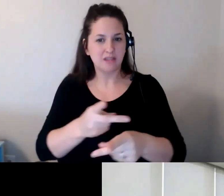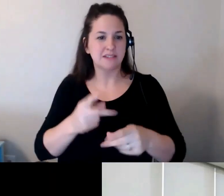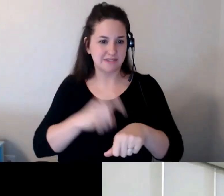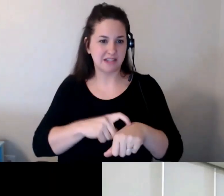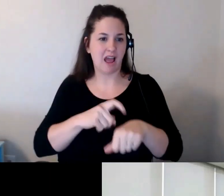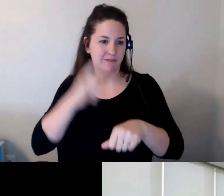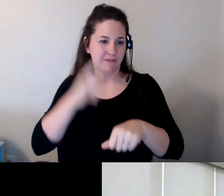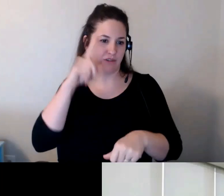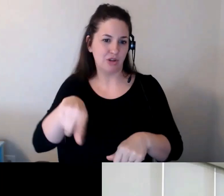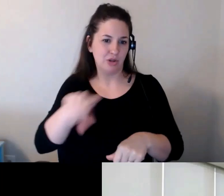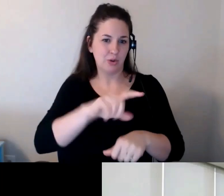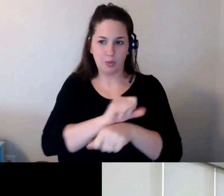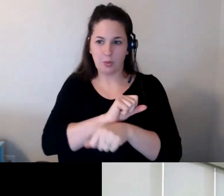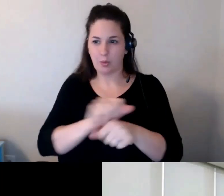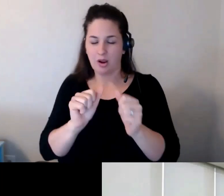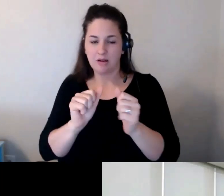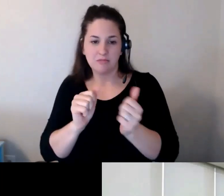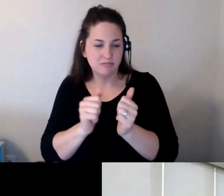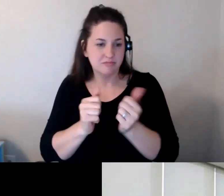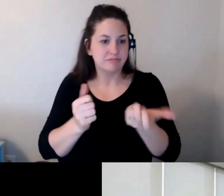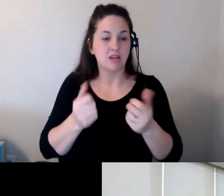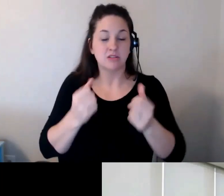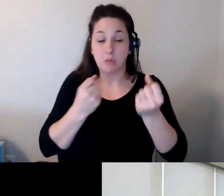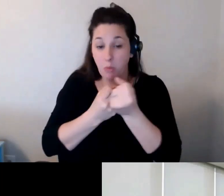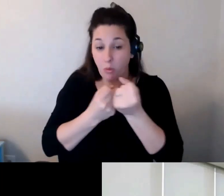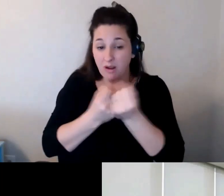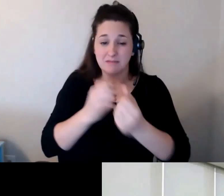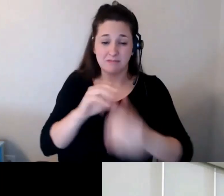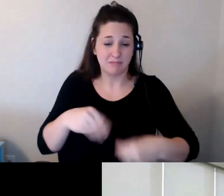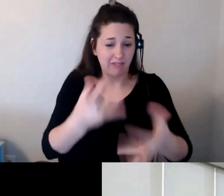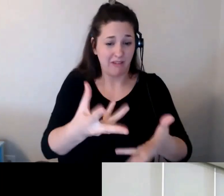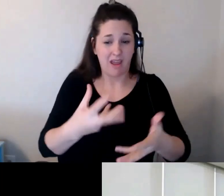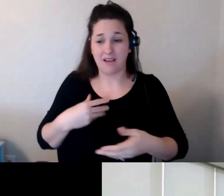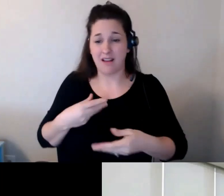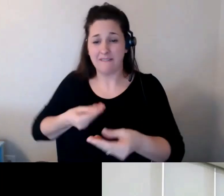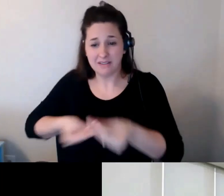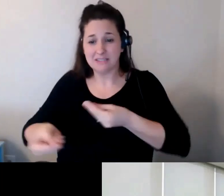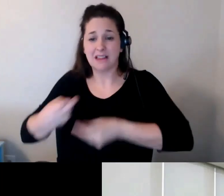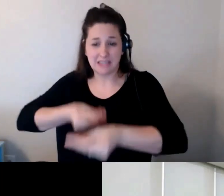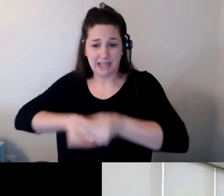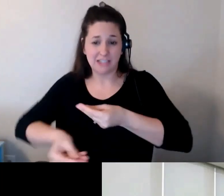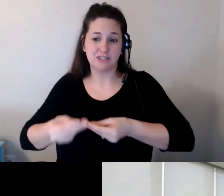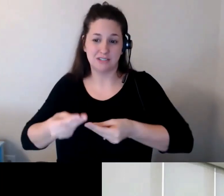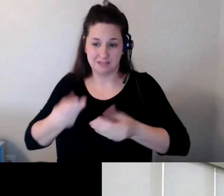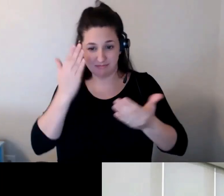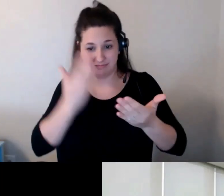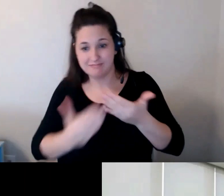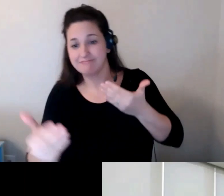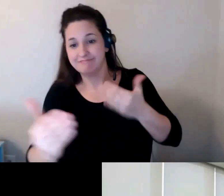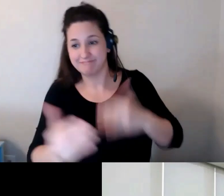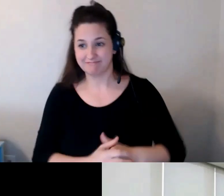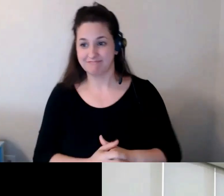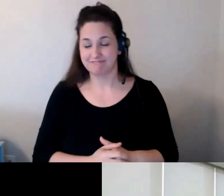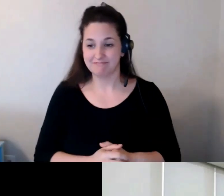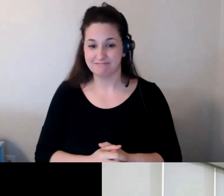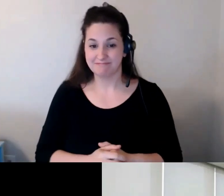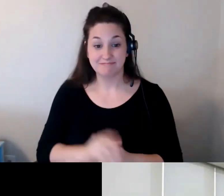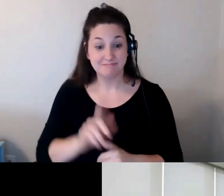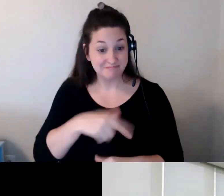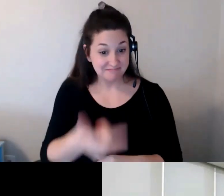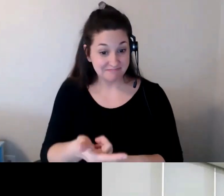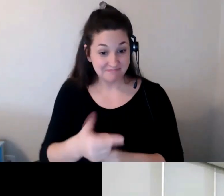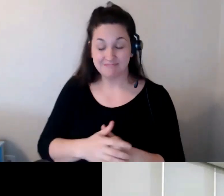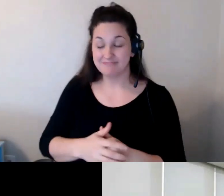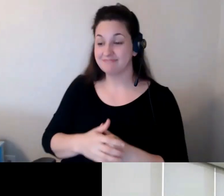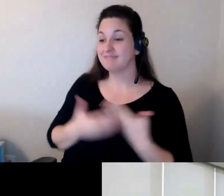be doing with all of our support and facilitation in the weeks ahead. Robert? Good afternoon. Thank you,